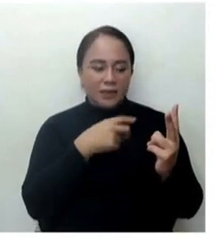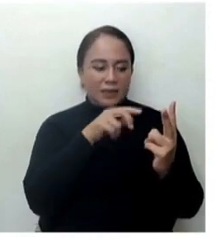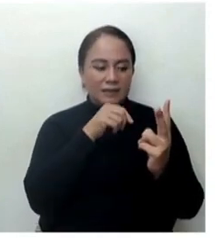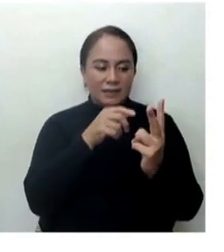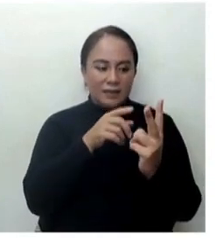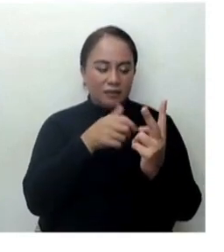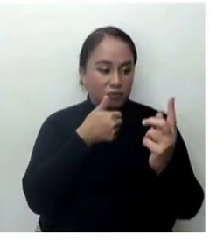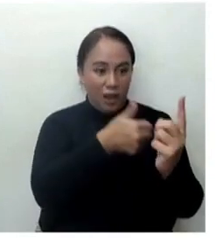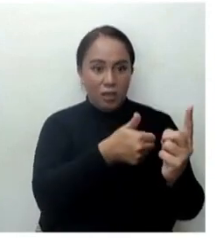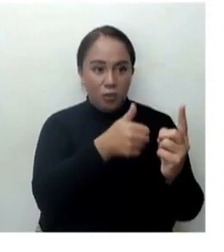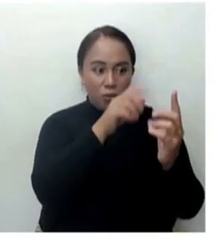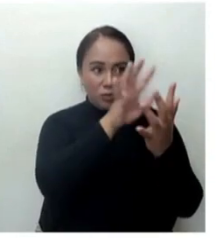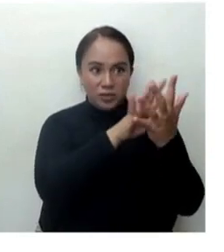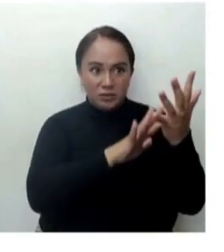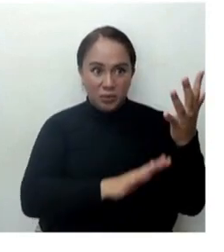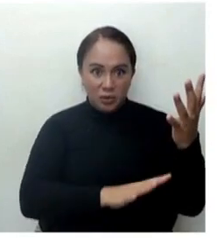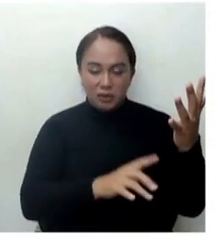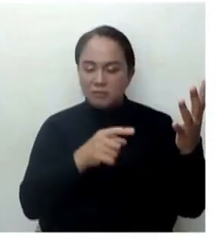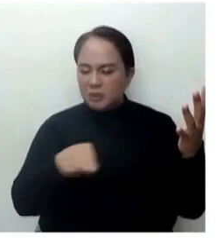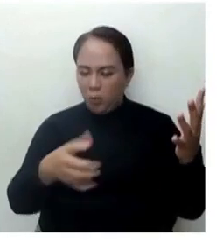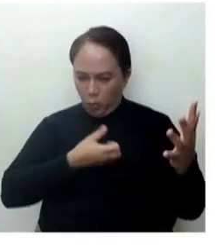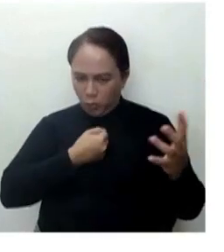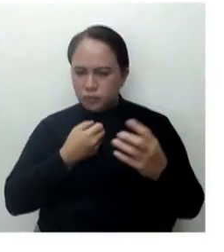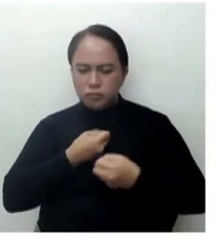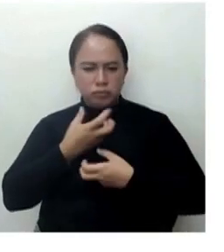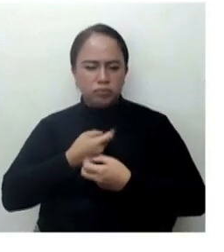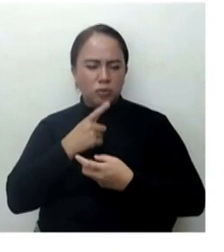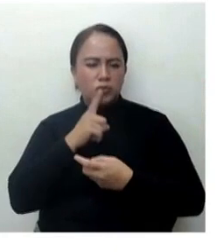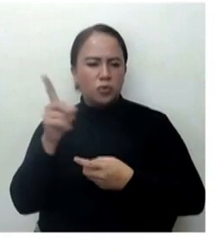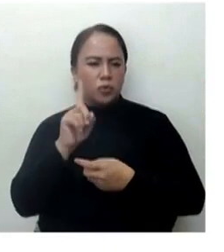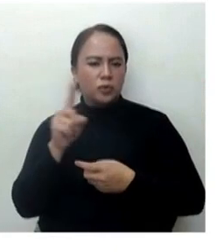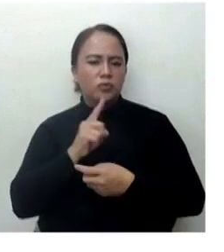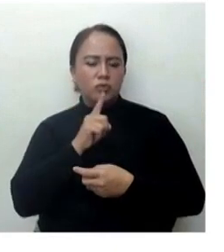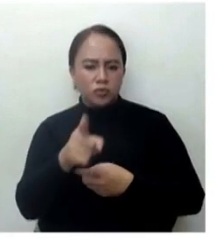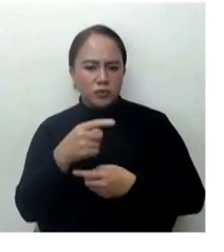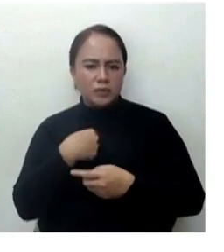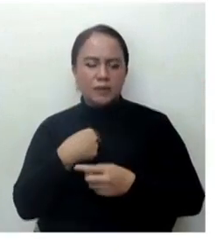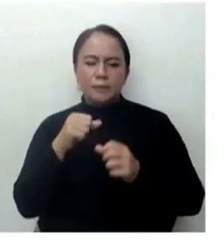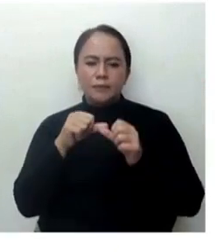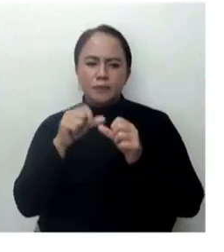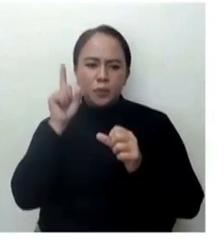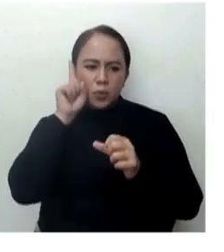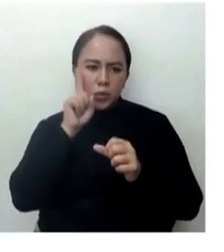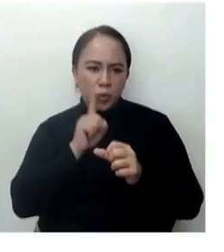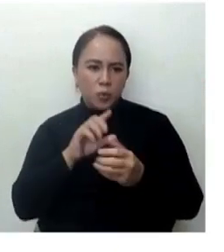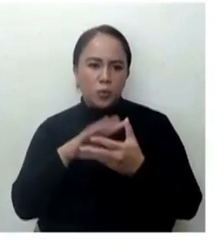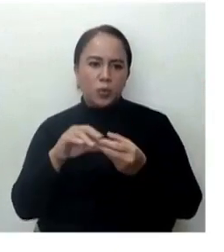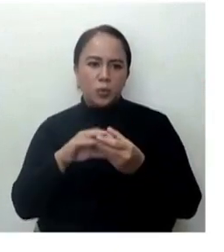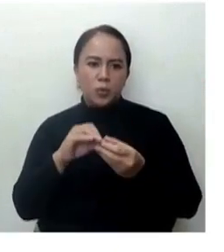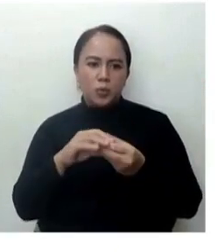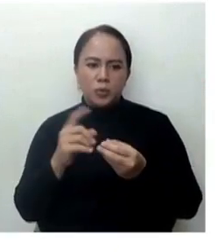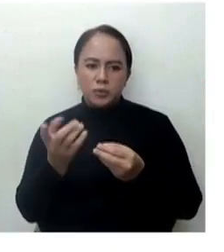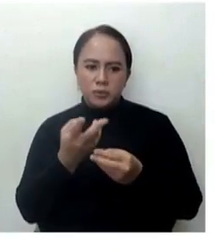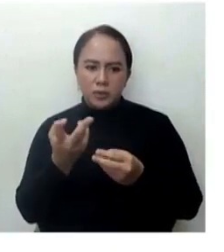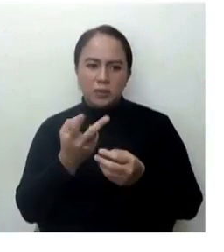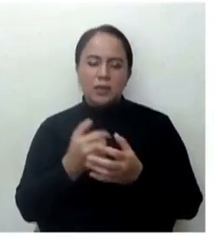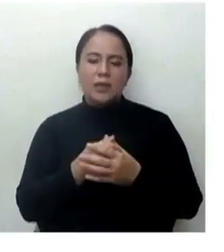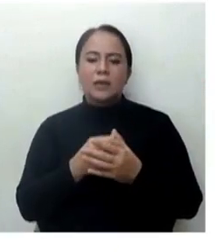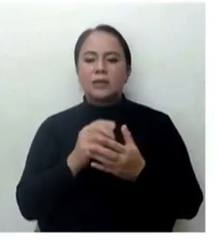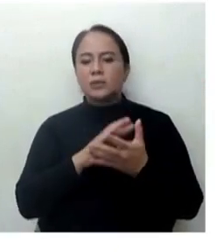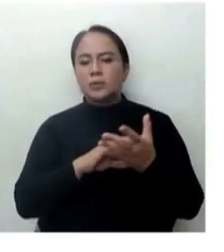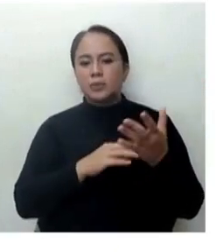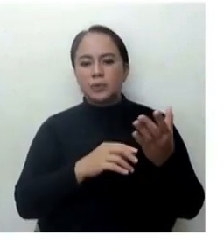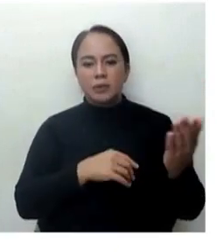told the truth. And between the spontaneous statements of Jen and Junila and the script that were